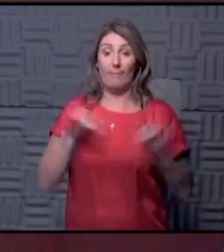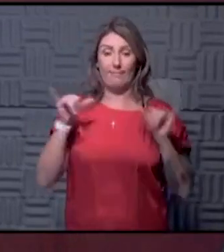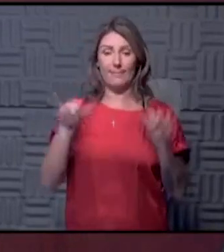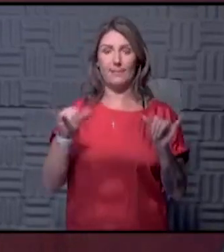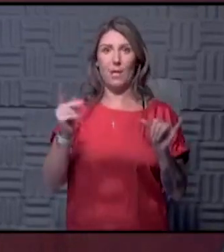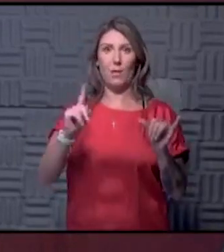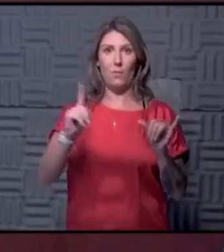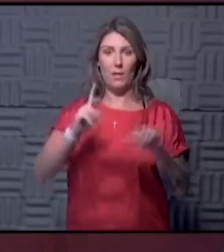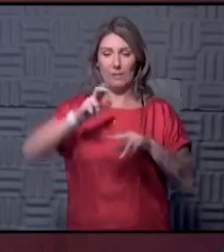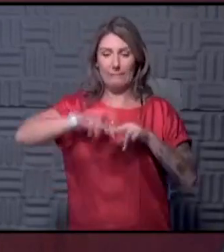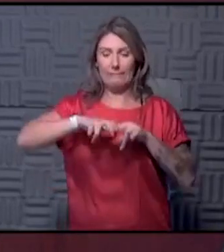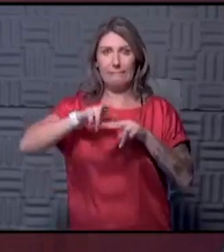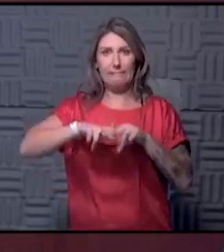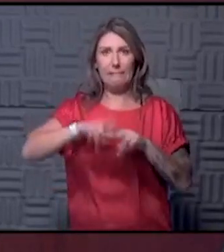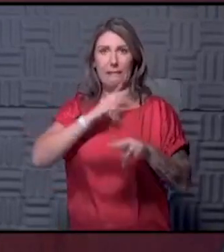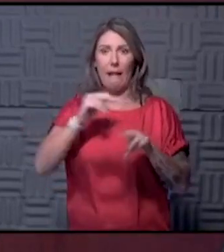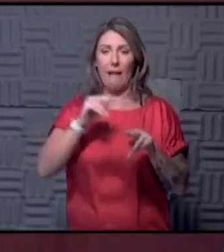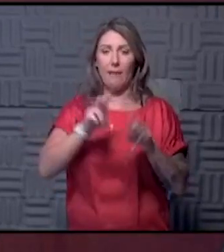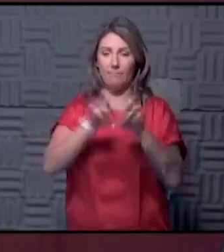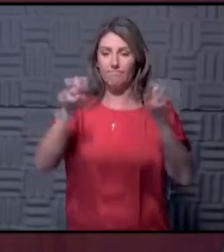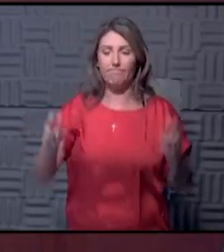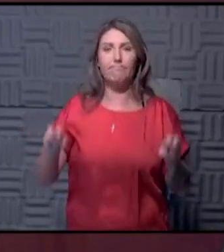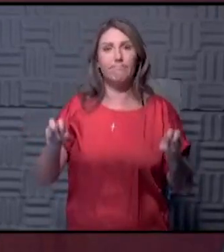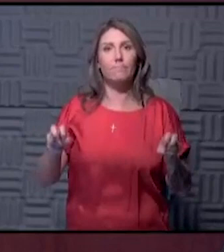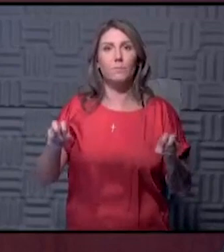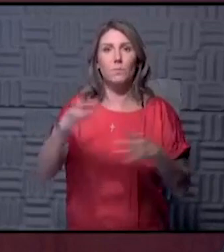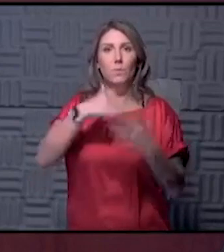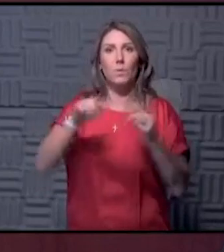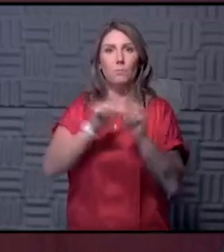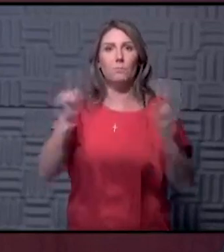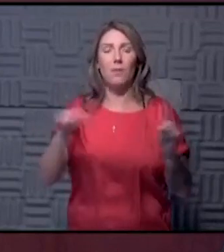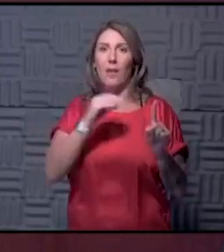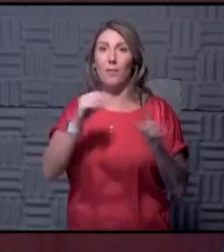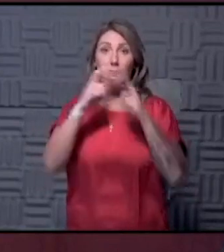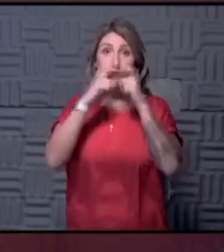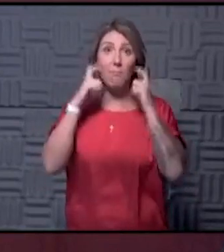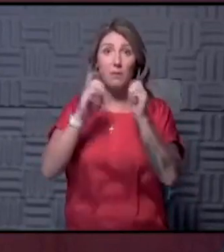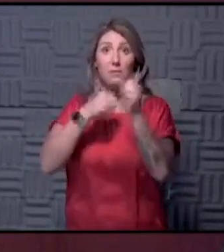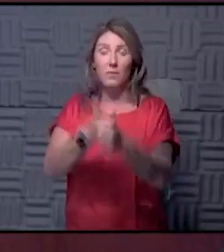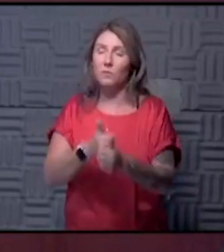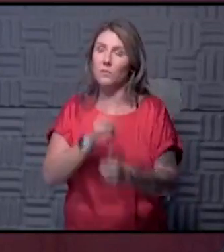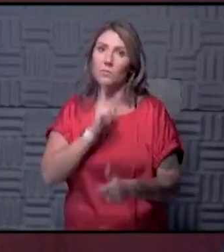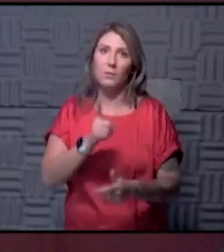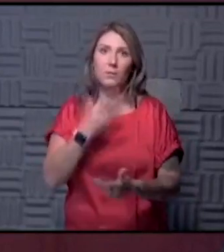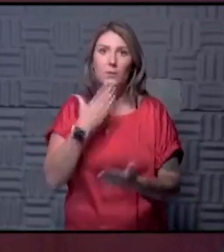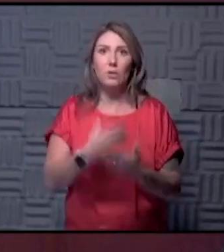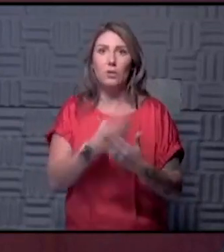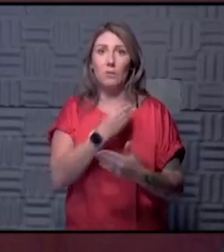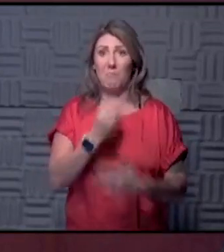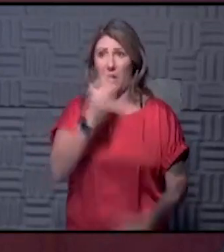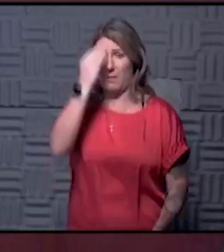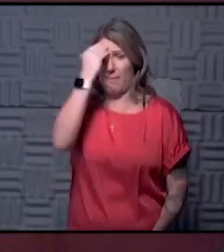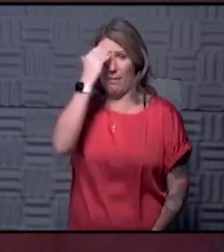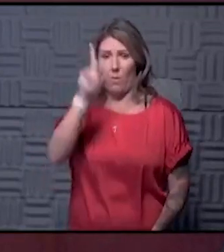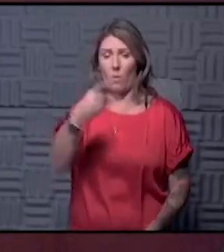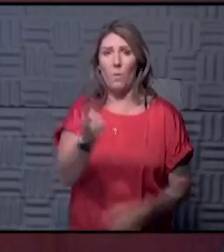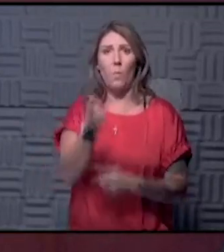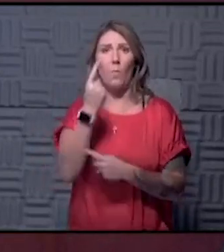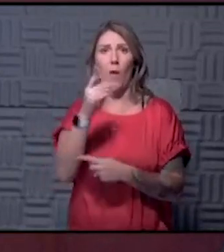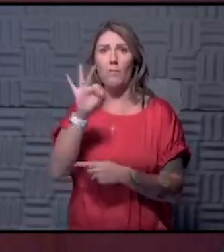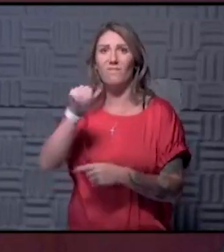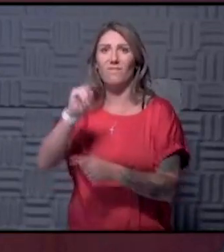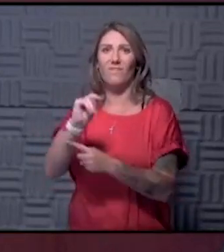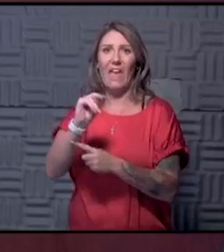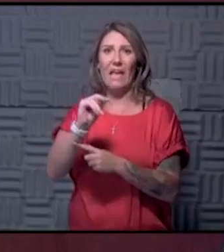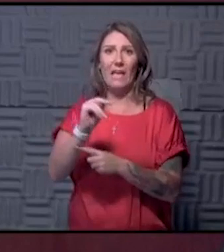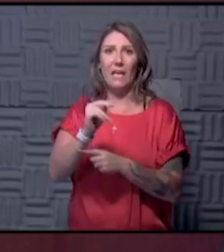for sitting and socially distanced, and I think mask compliance was extremely good. And to my knowledge, we only had one fan removed for